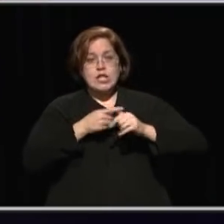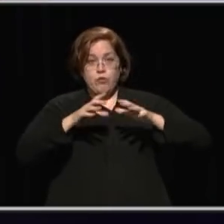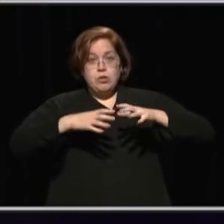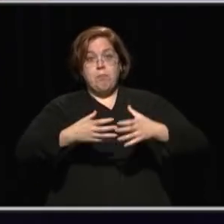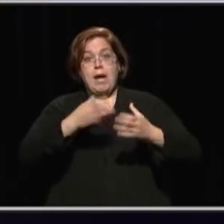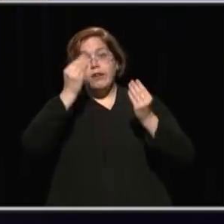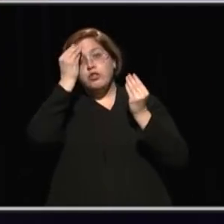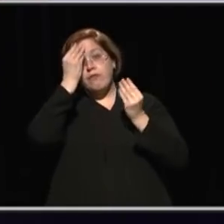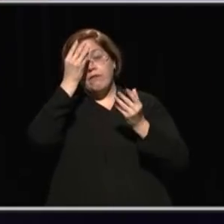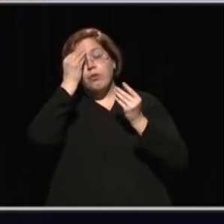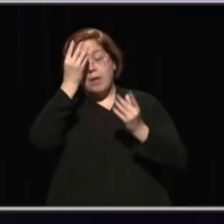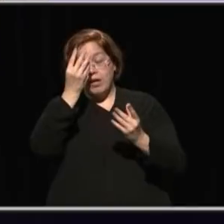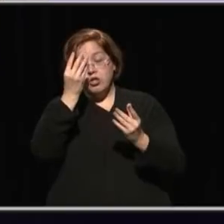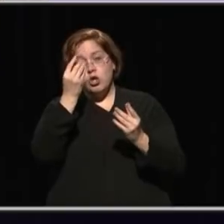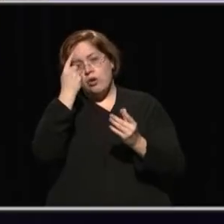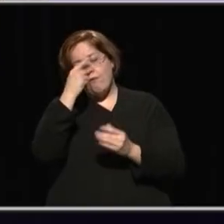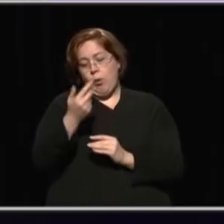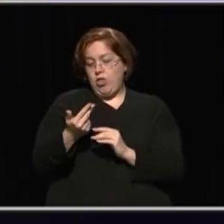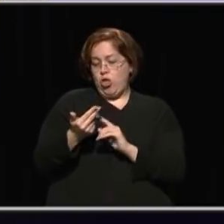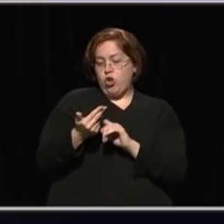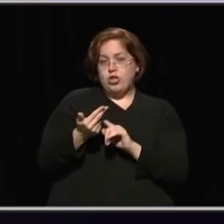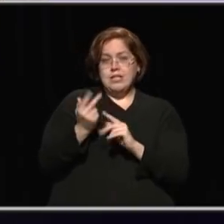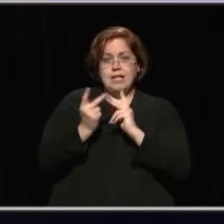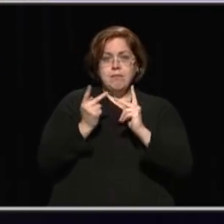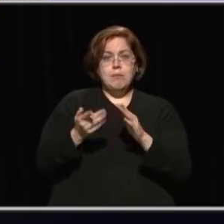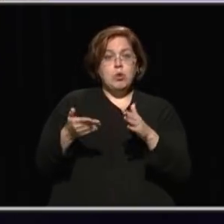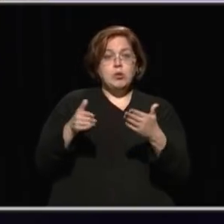data of the 13 cases,